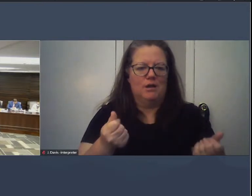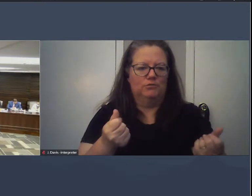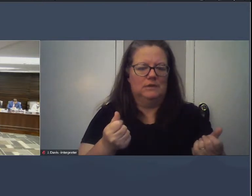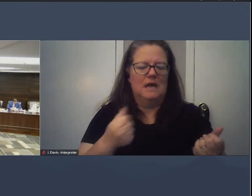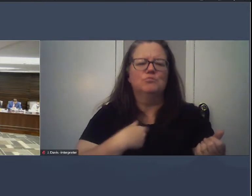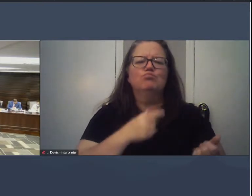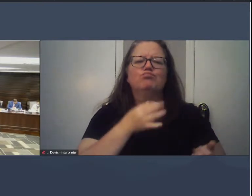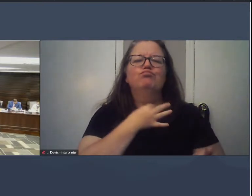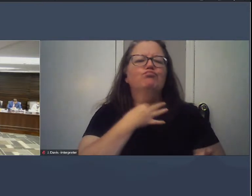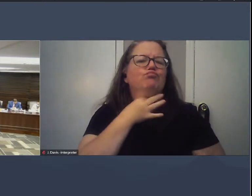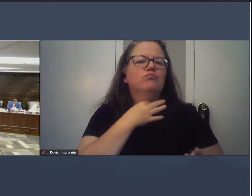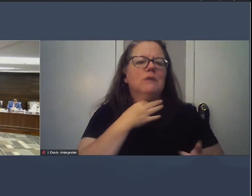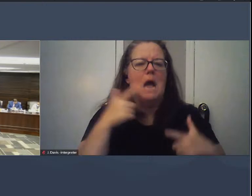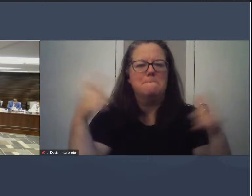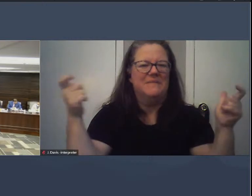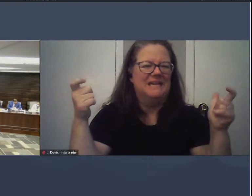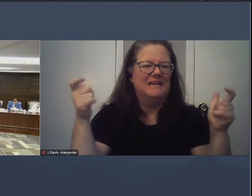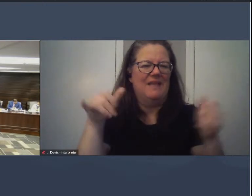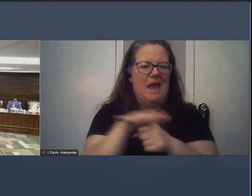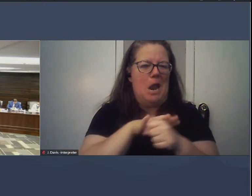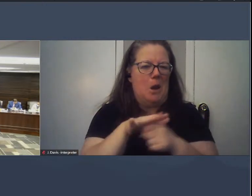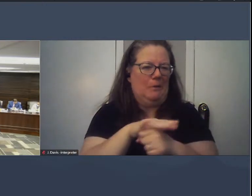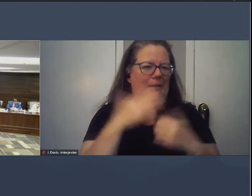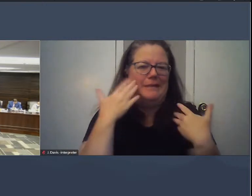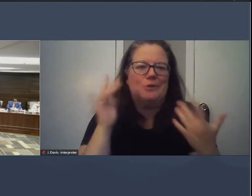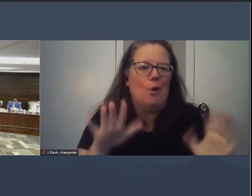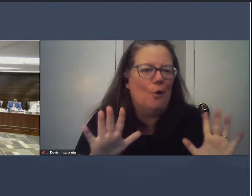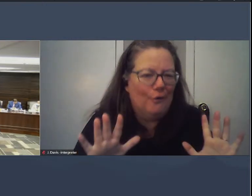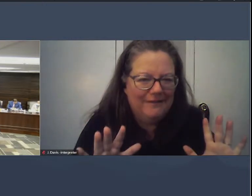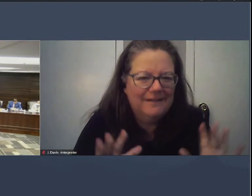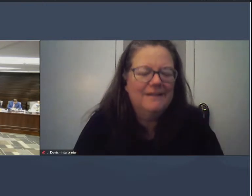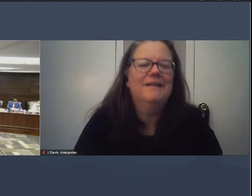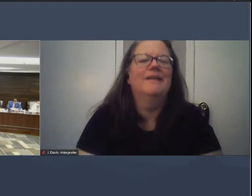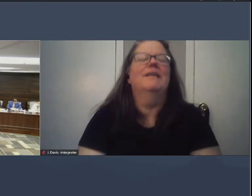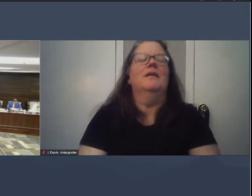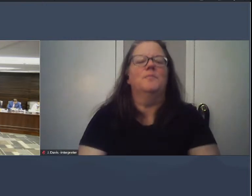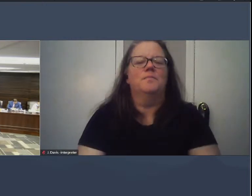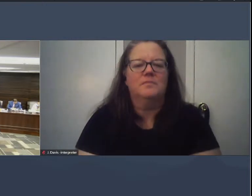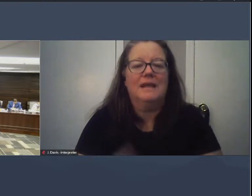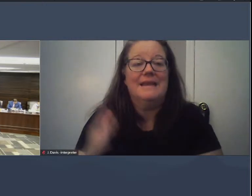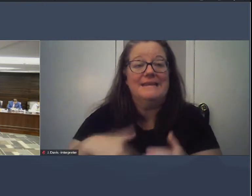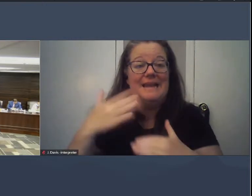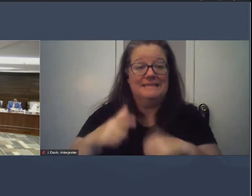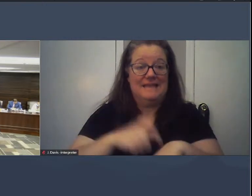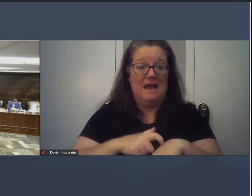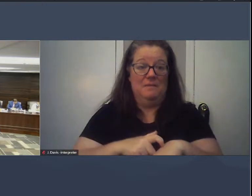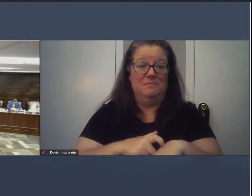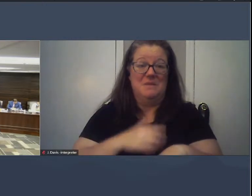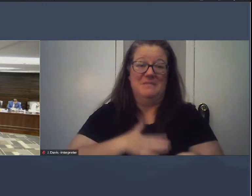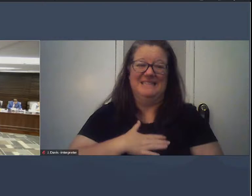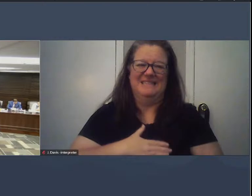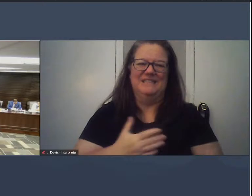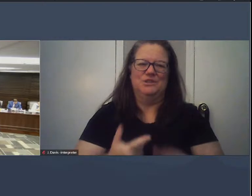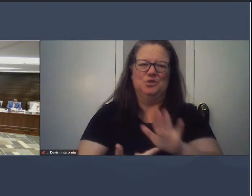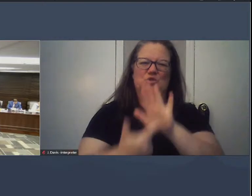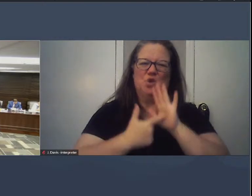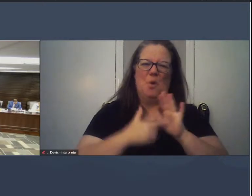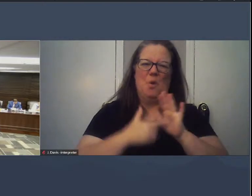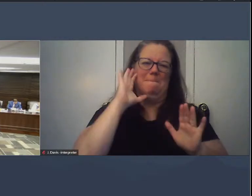the, okay. So the next time you come back, we want the pictorial view so that we can